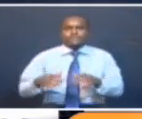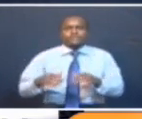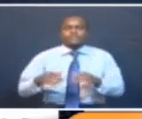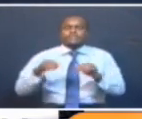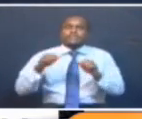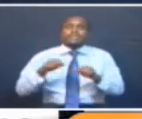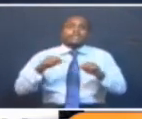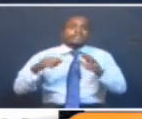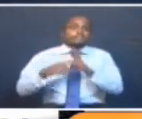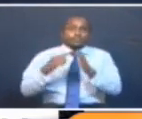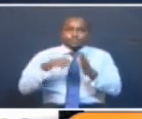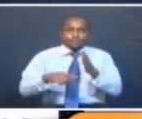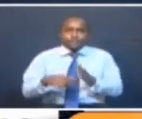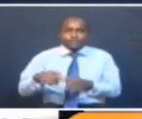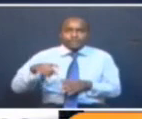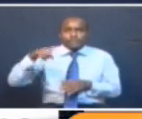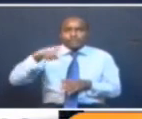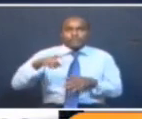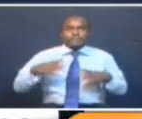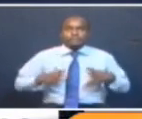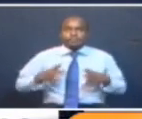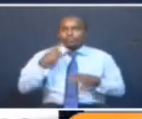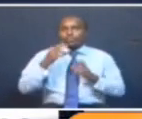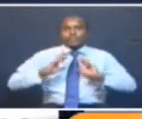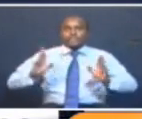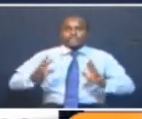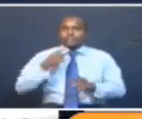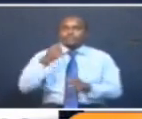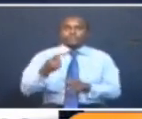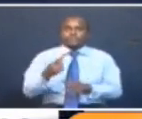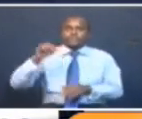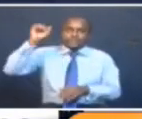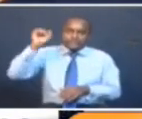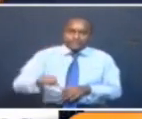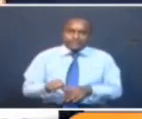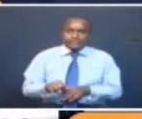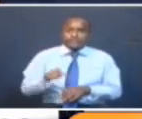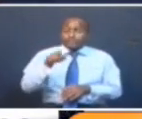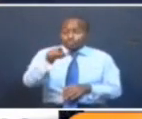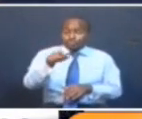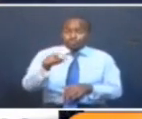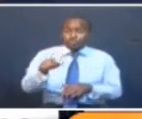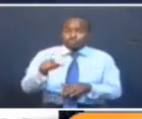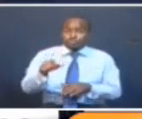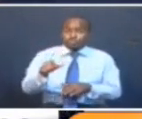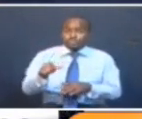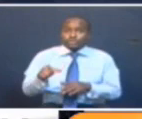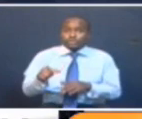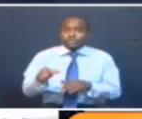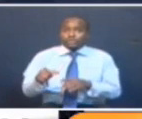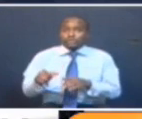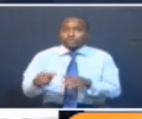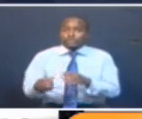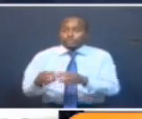The point is that you need people who are prepared to say, yes, you grow, I also